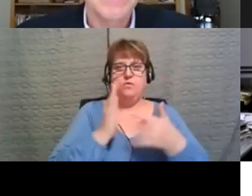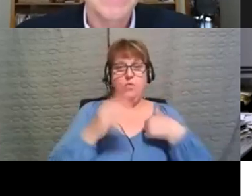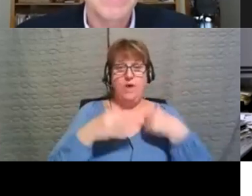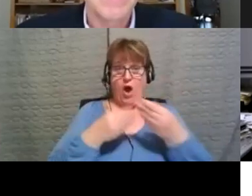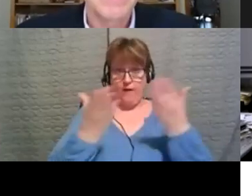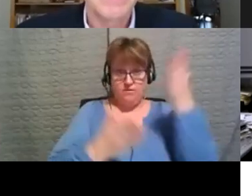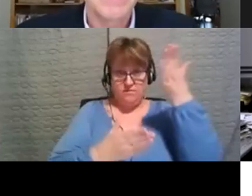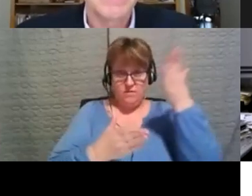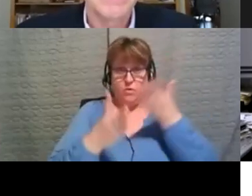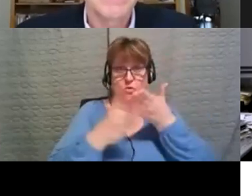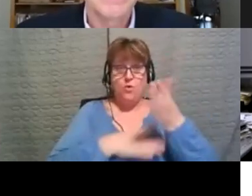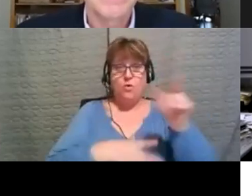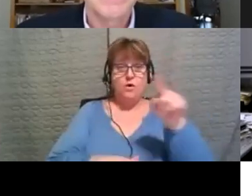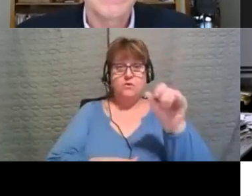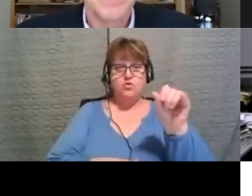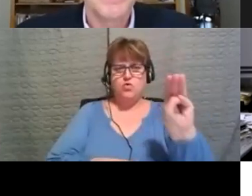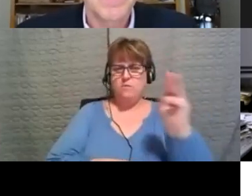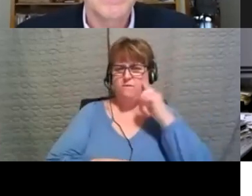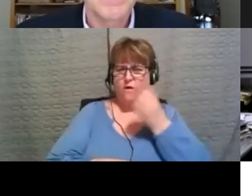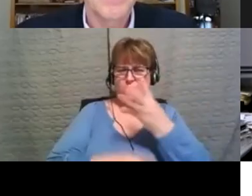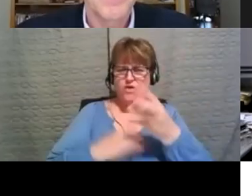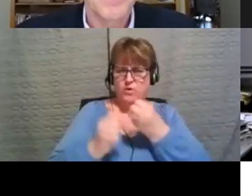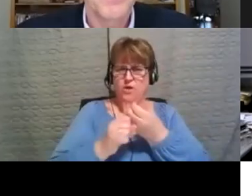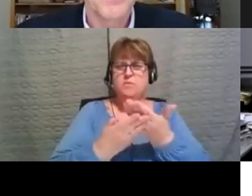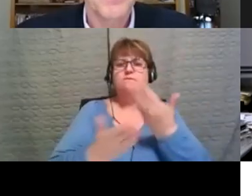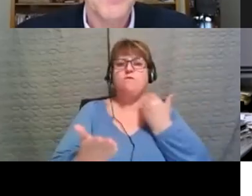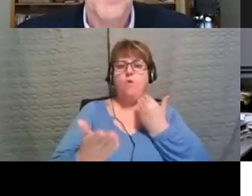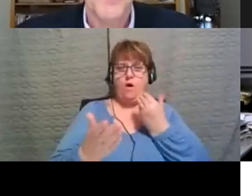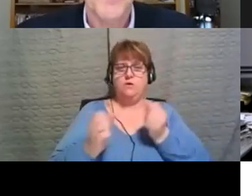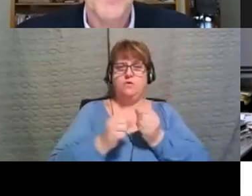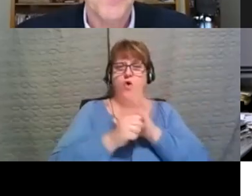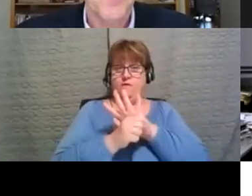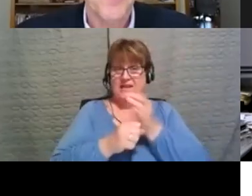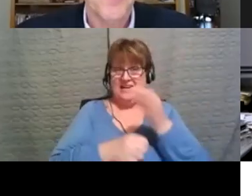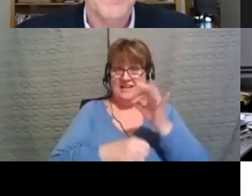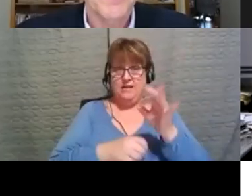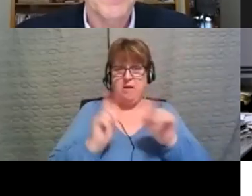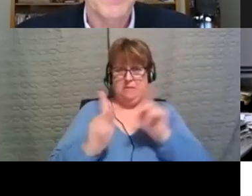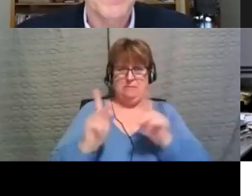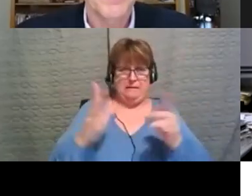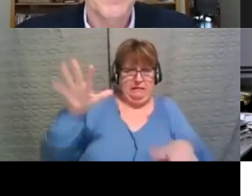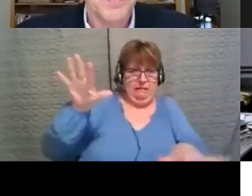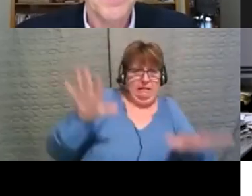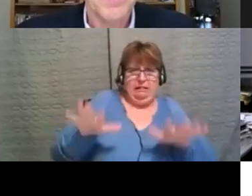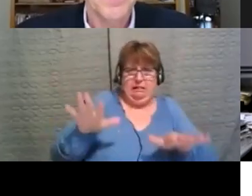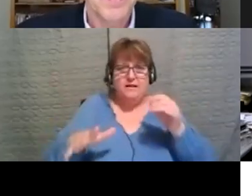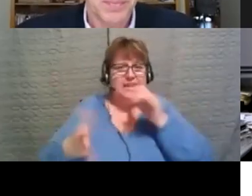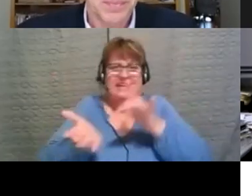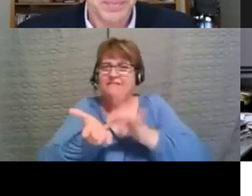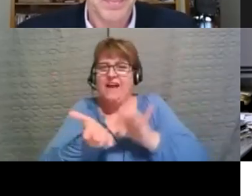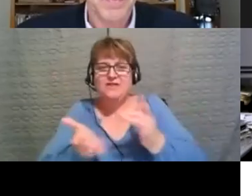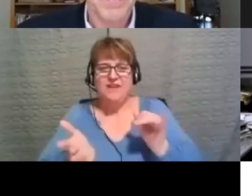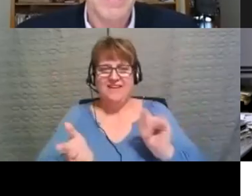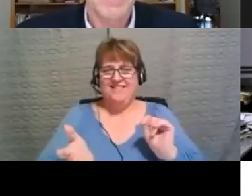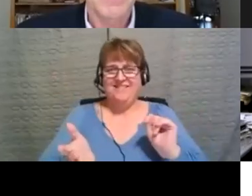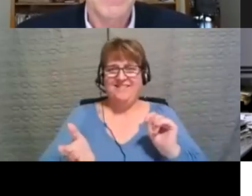by Zoom for a couple of years prior to the pandemic, but just people didn't really take advantage of that. It was